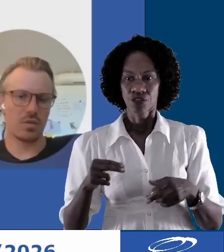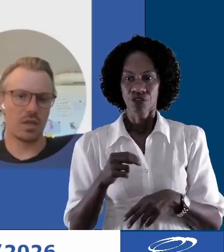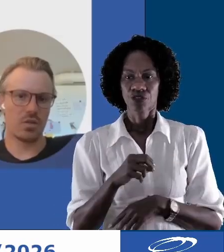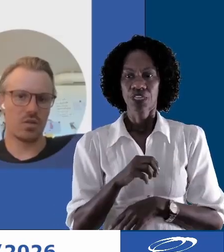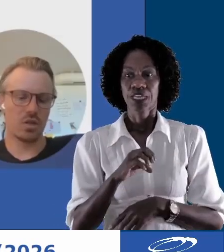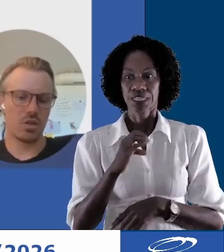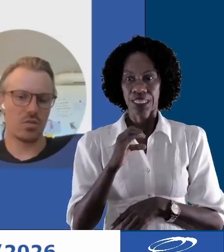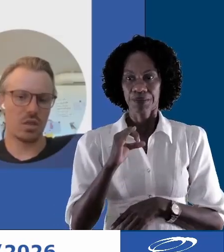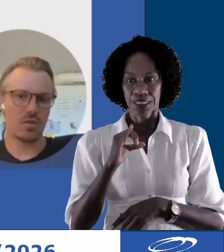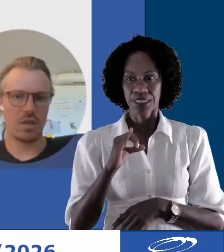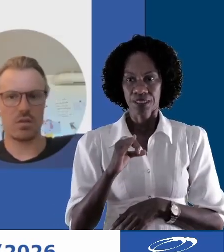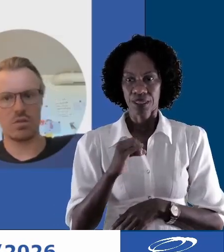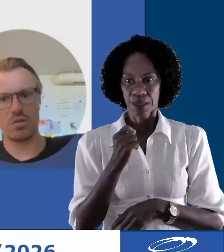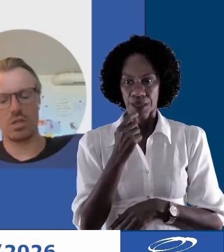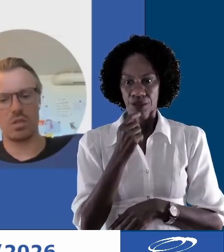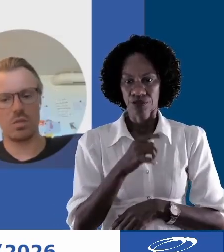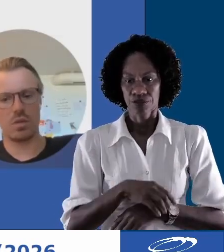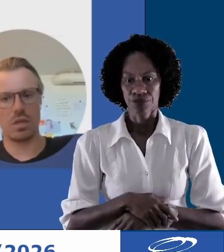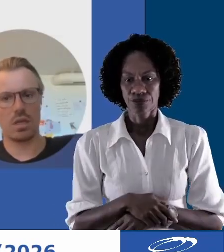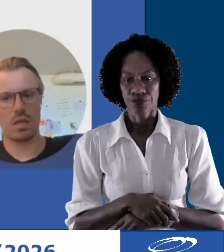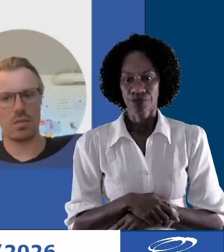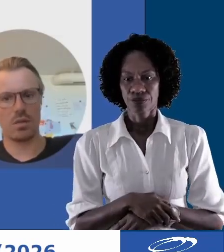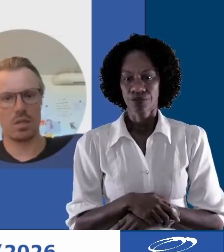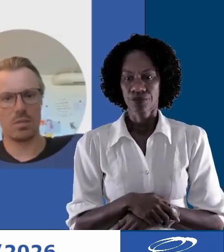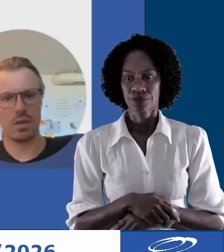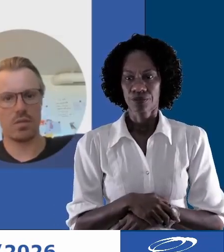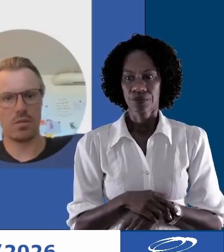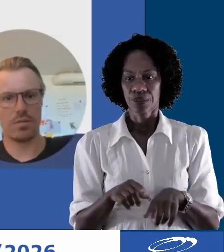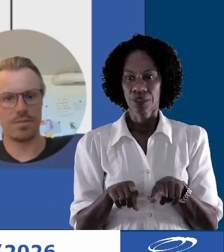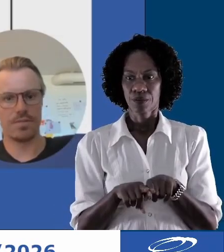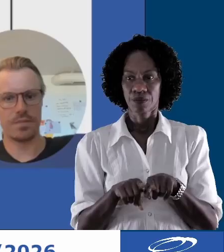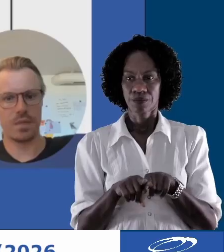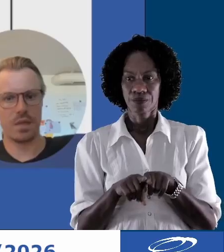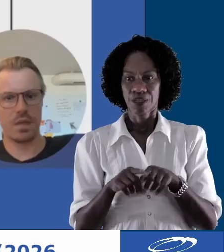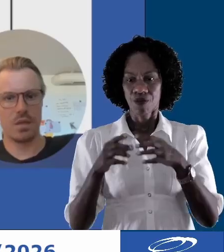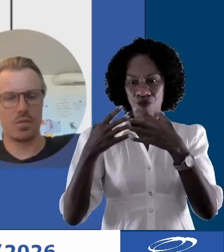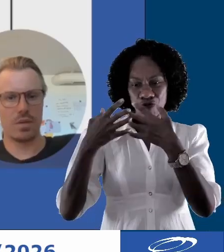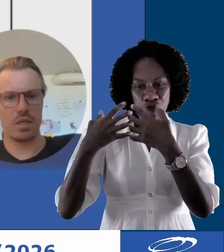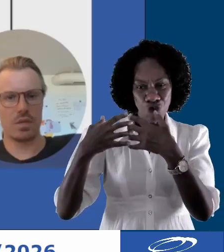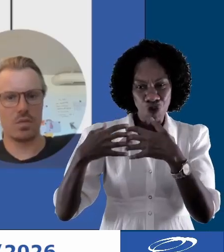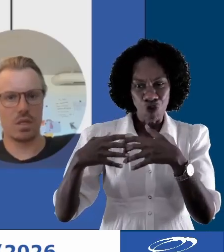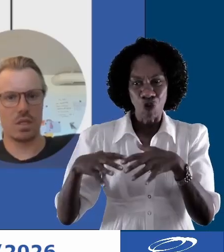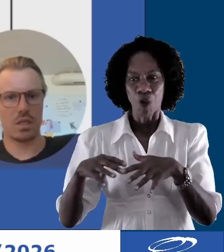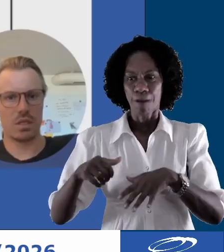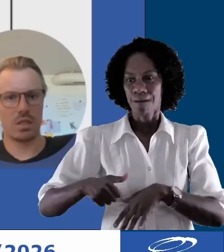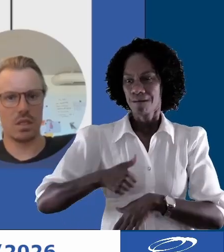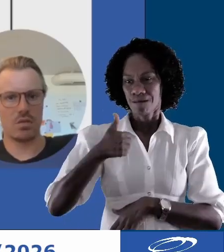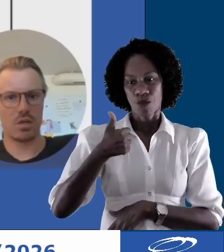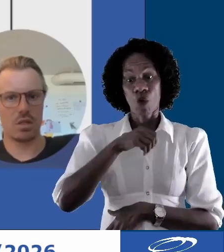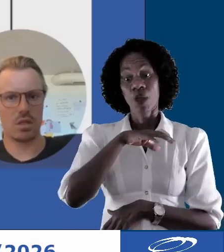to provide sustained release of high concentrations with negligible spillover. So in pigs, we injected